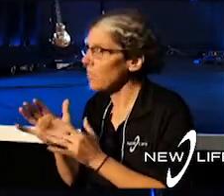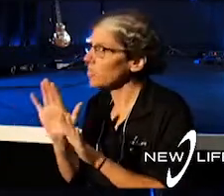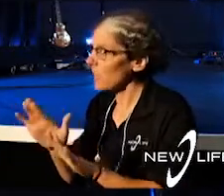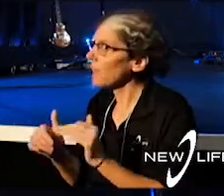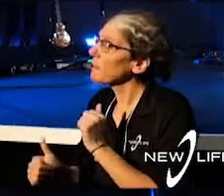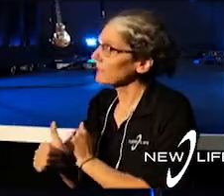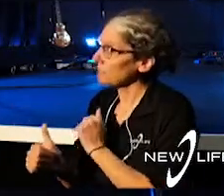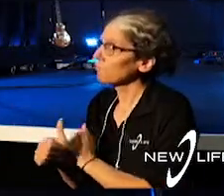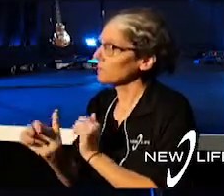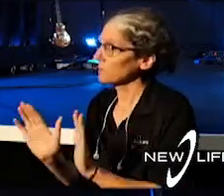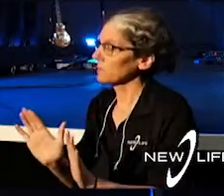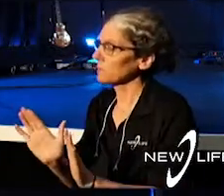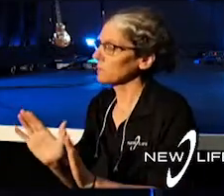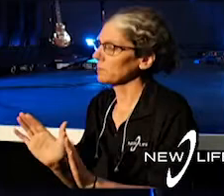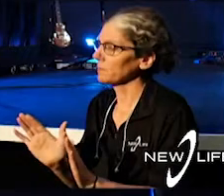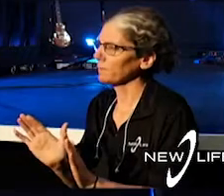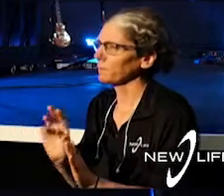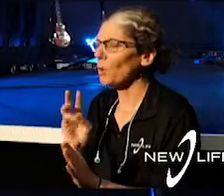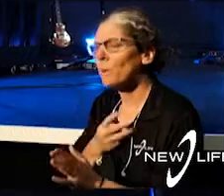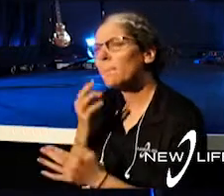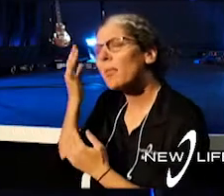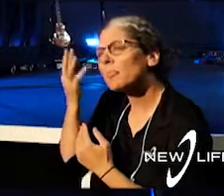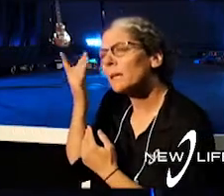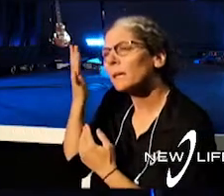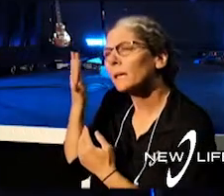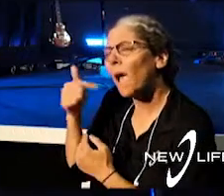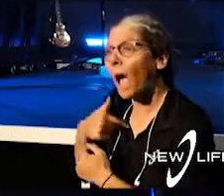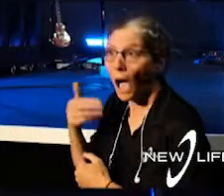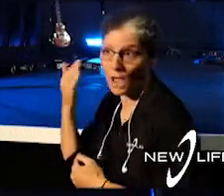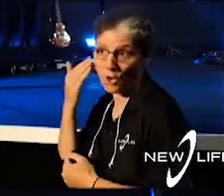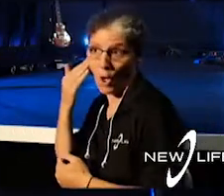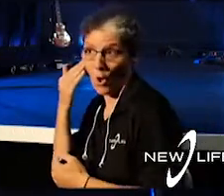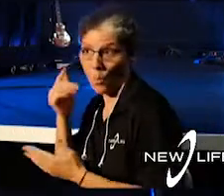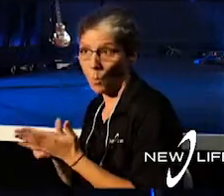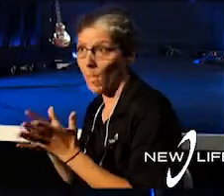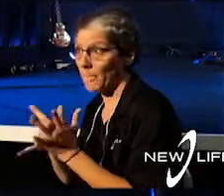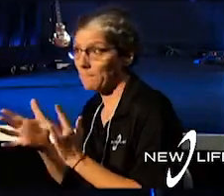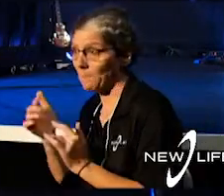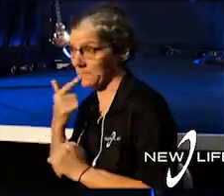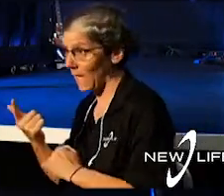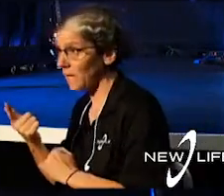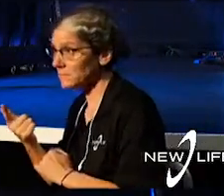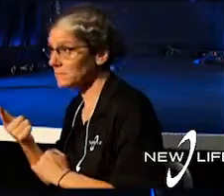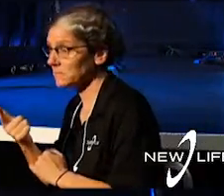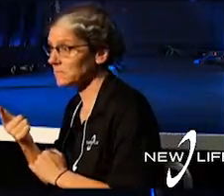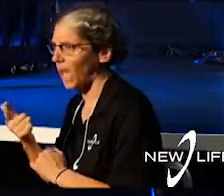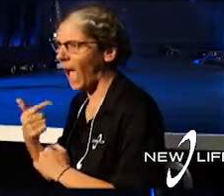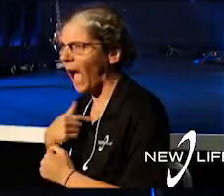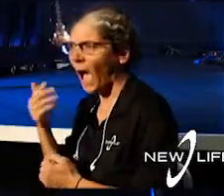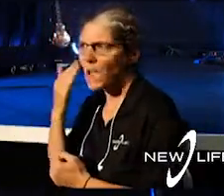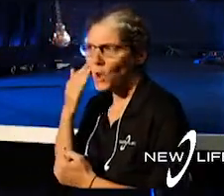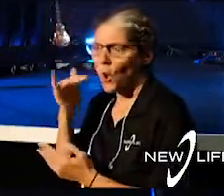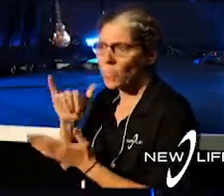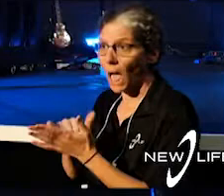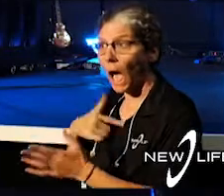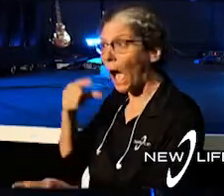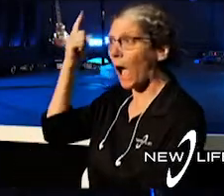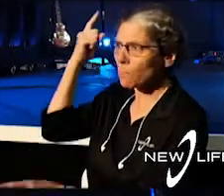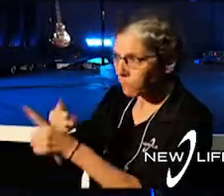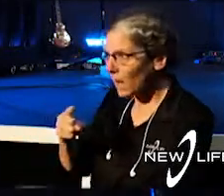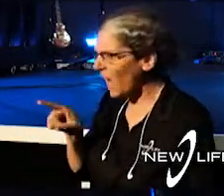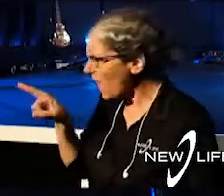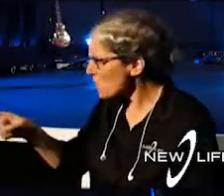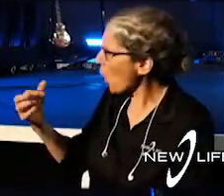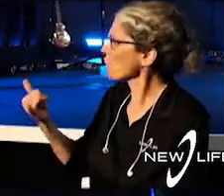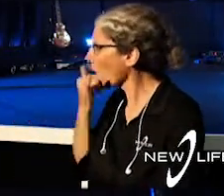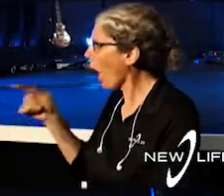us. Because we can think, okay, listen, I know what the Bible says about something. I know that I'm right, and I know that that